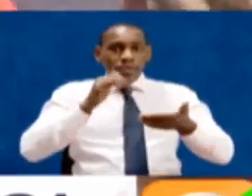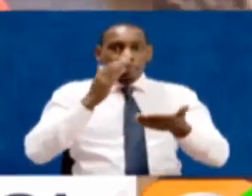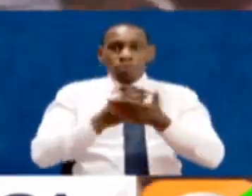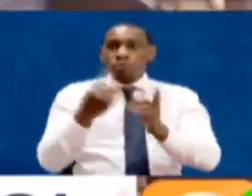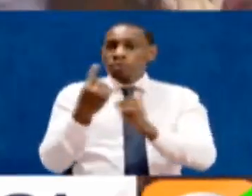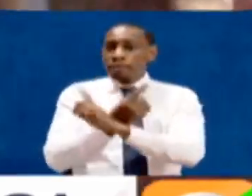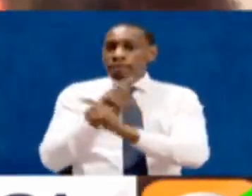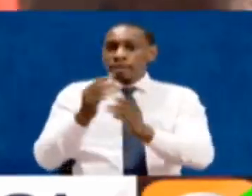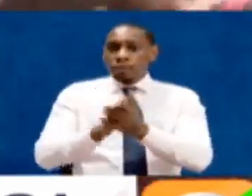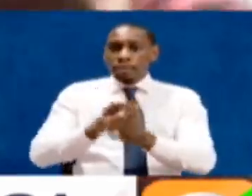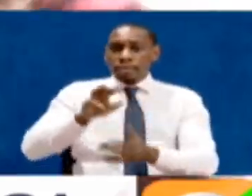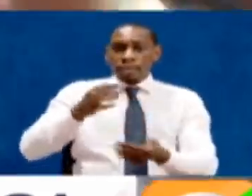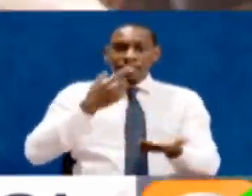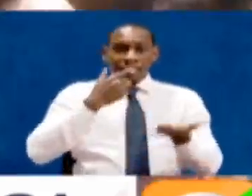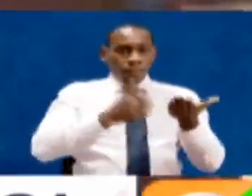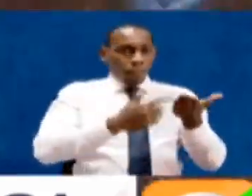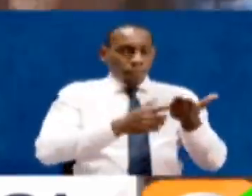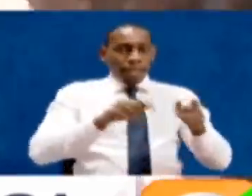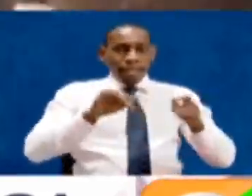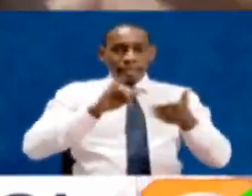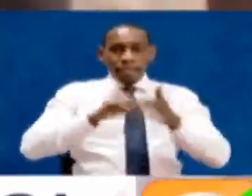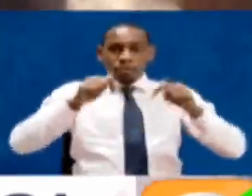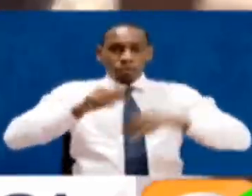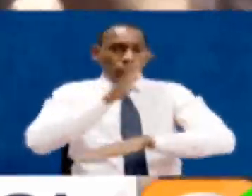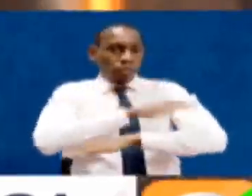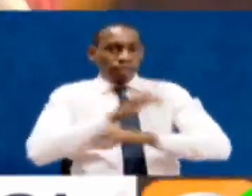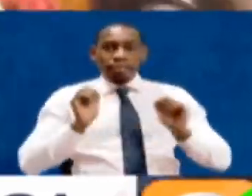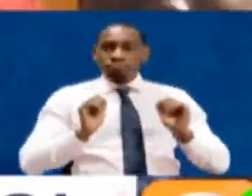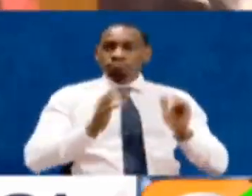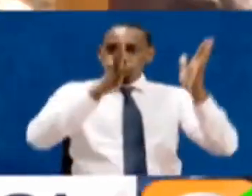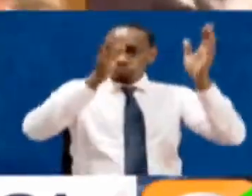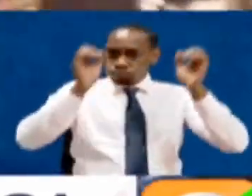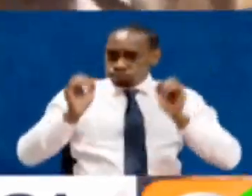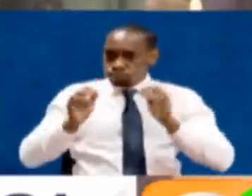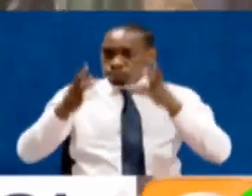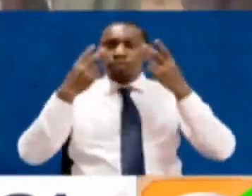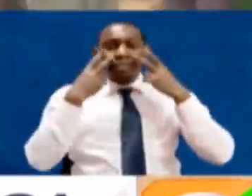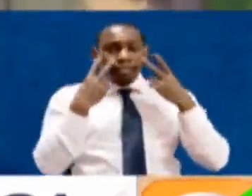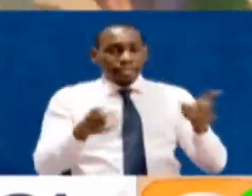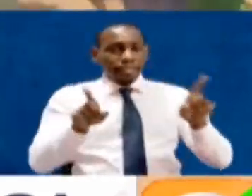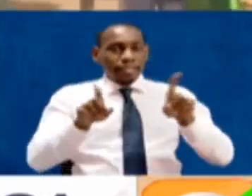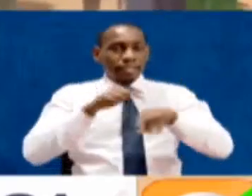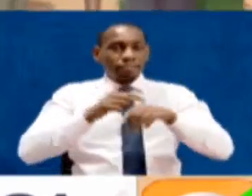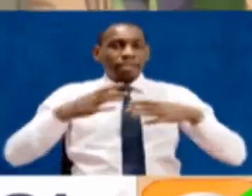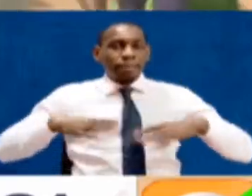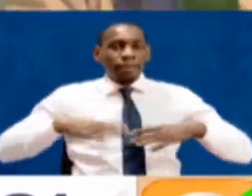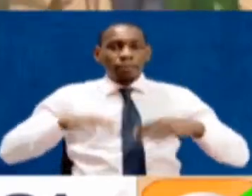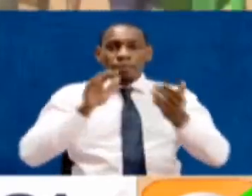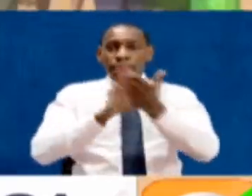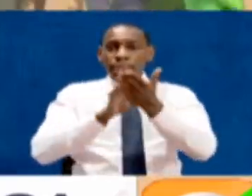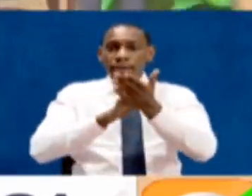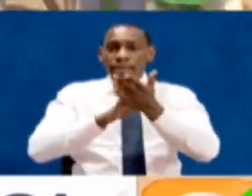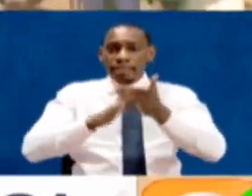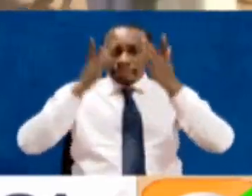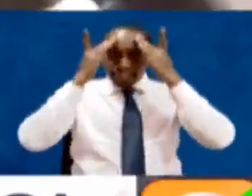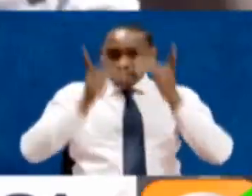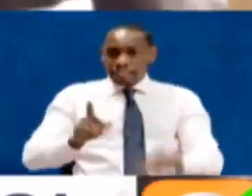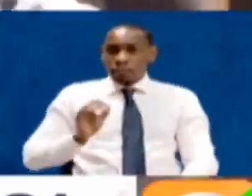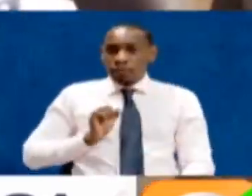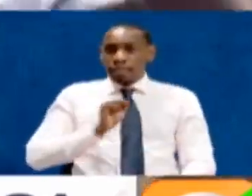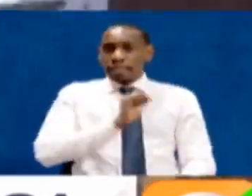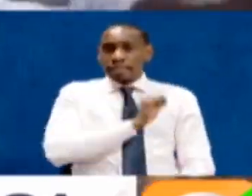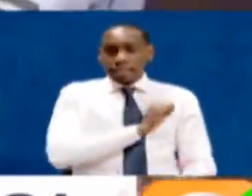totally different in Mwea, where this evening celebrations were witnessed as residents praised the decision by the